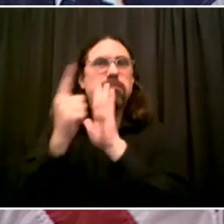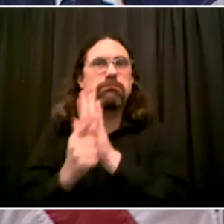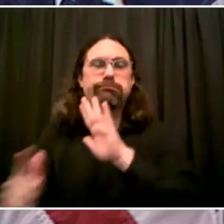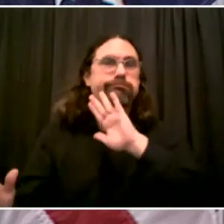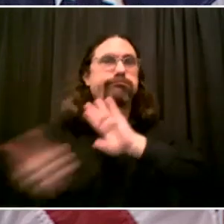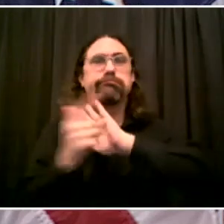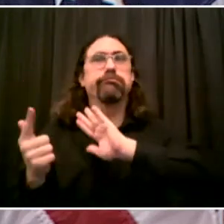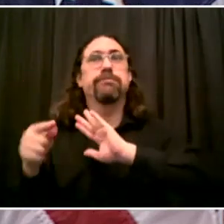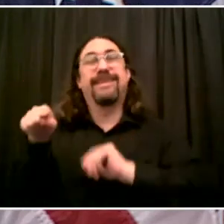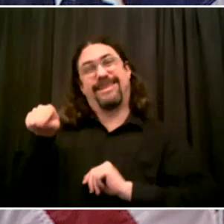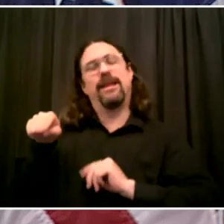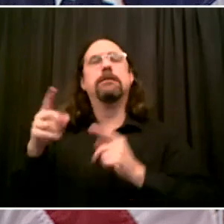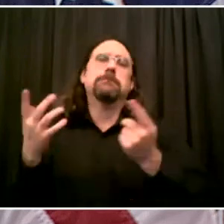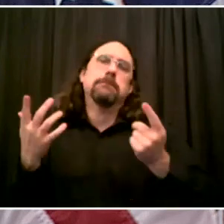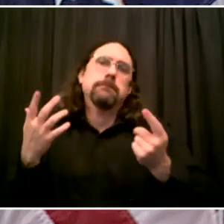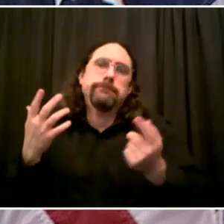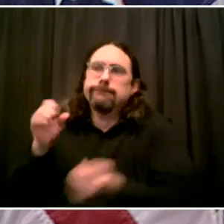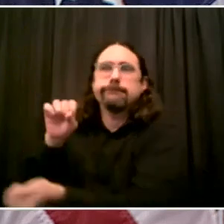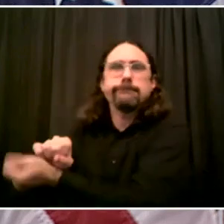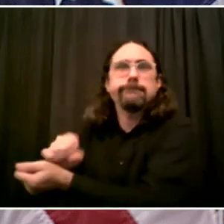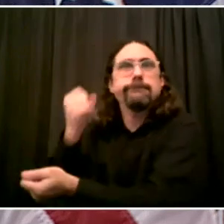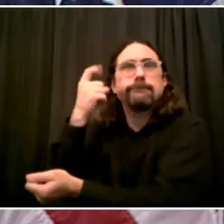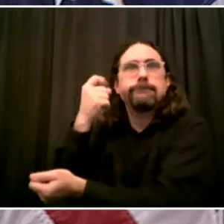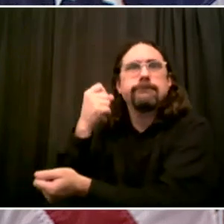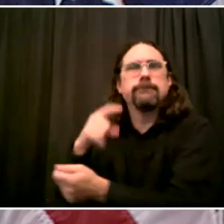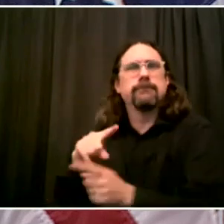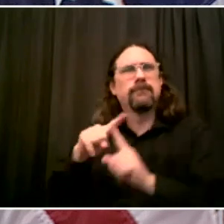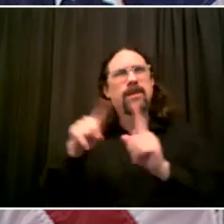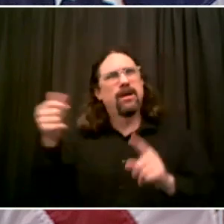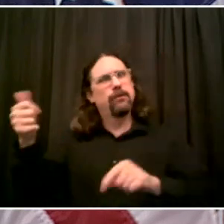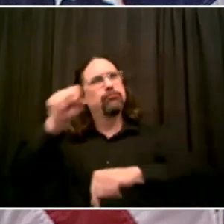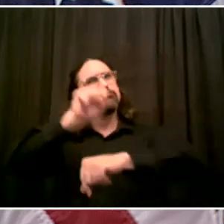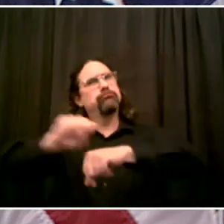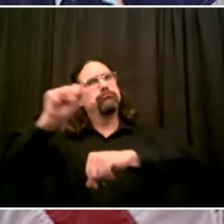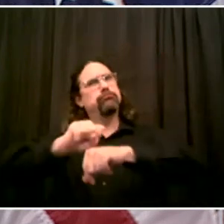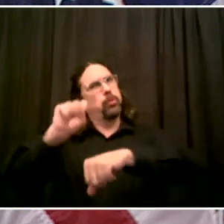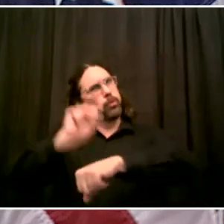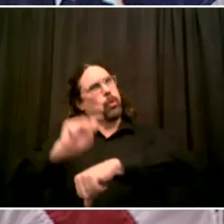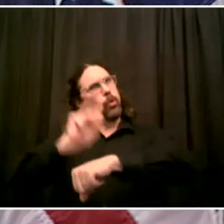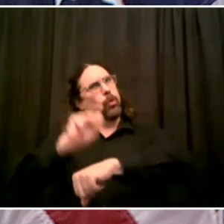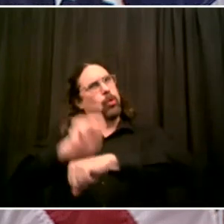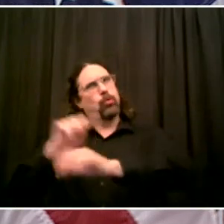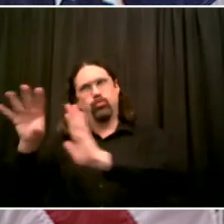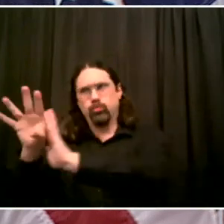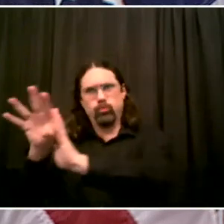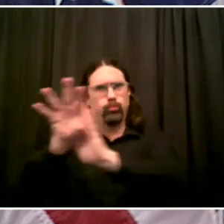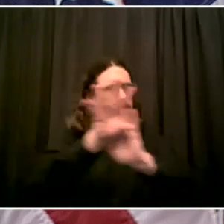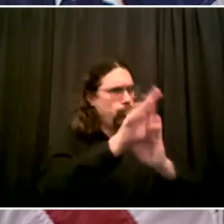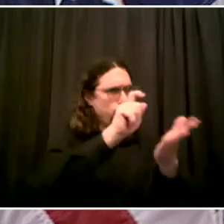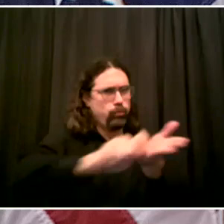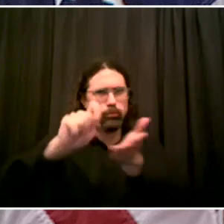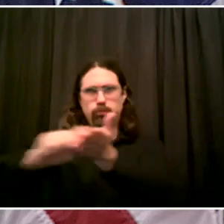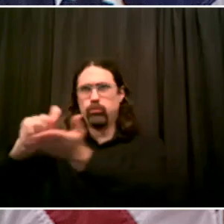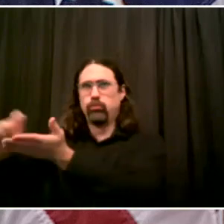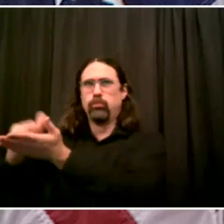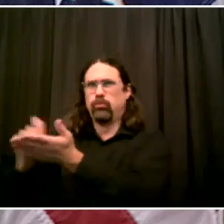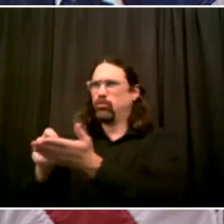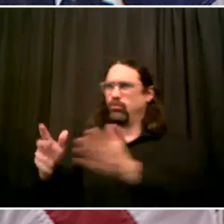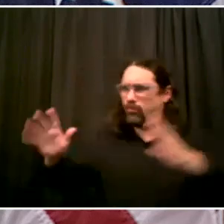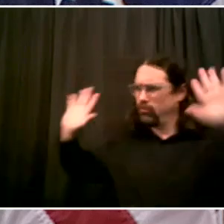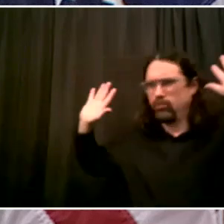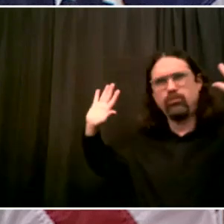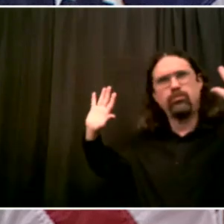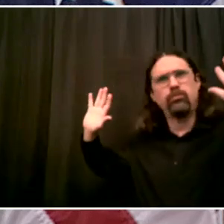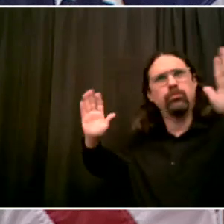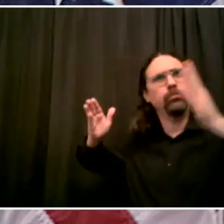truth, whether it's convenient or inconvenient truth, their right to do their job must be protected at all times. That is as clear as a